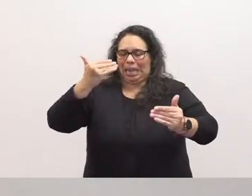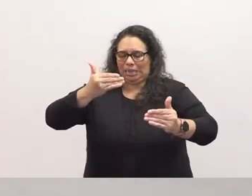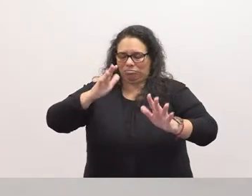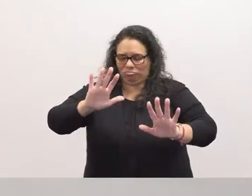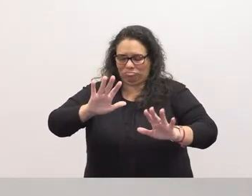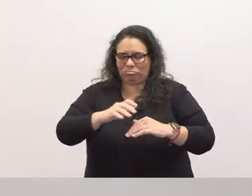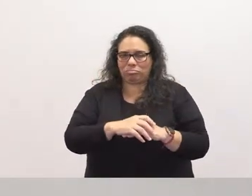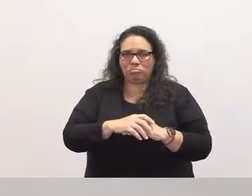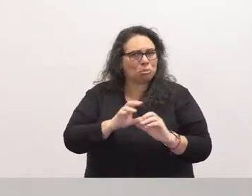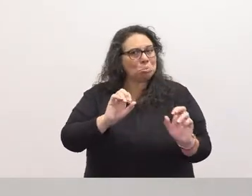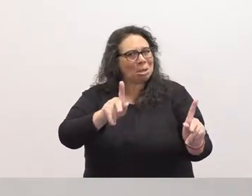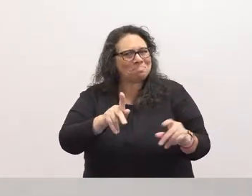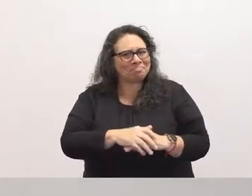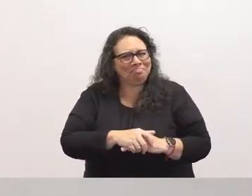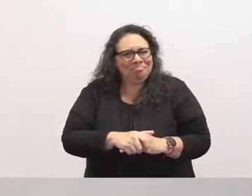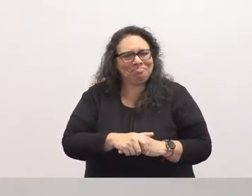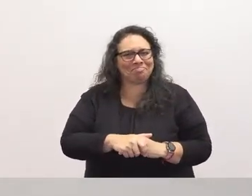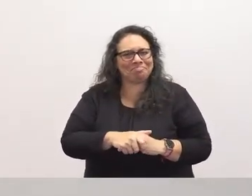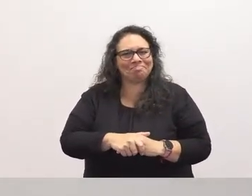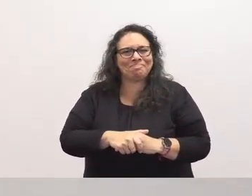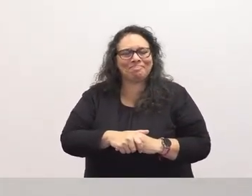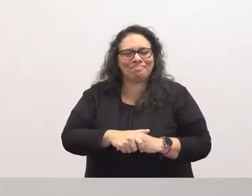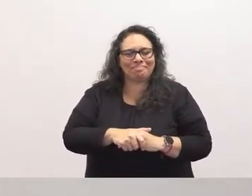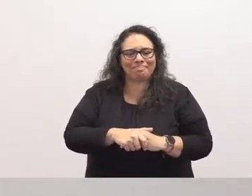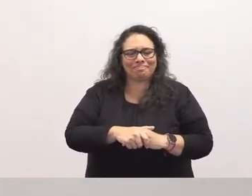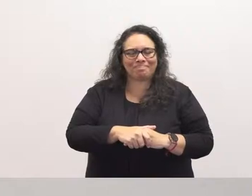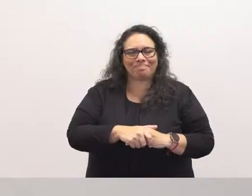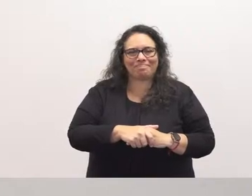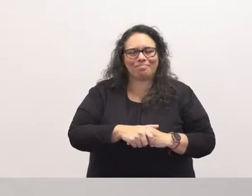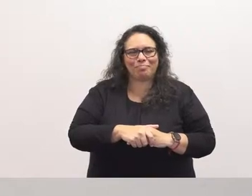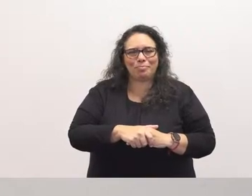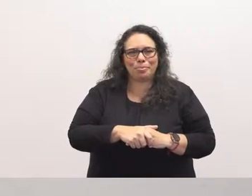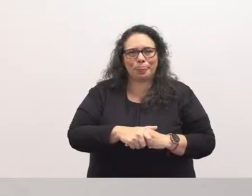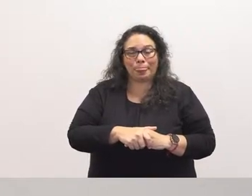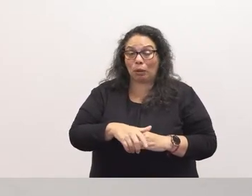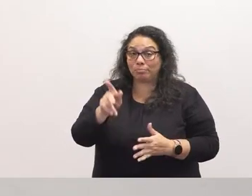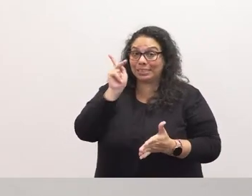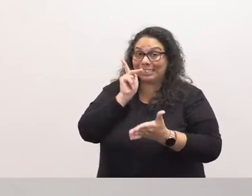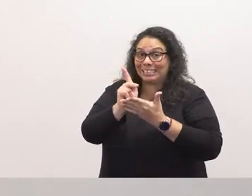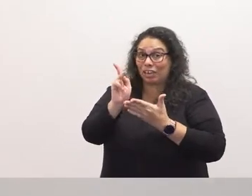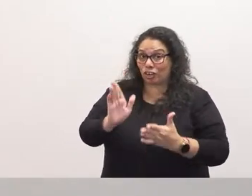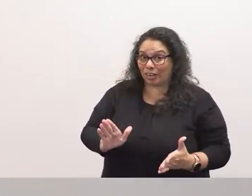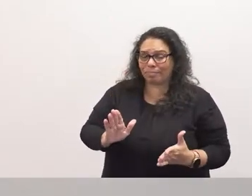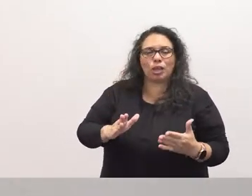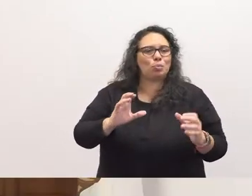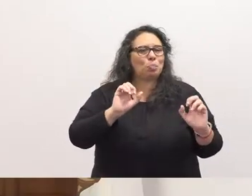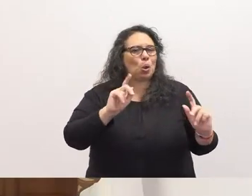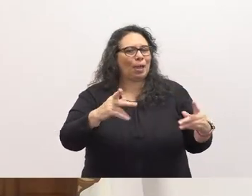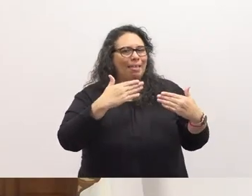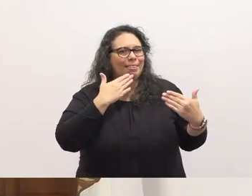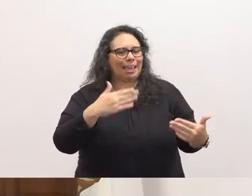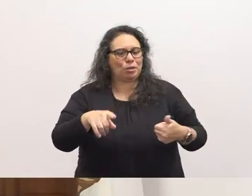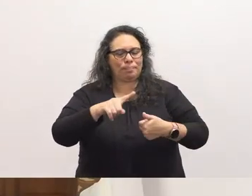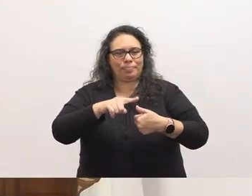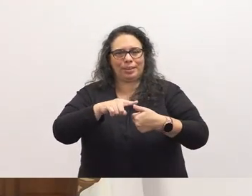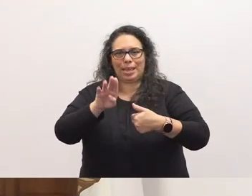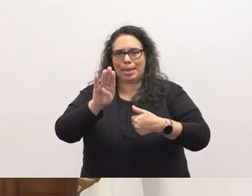business. Okay. Let's see. So, Madam Secretary. Okay, thank you. Member